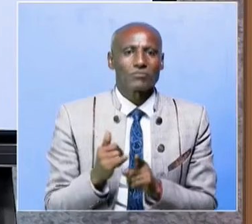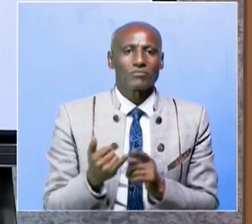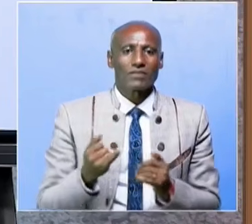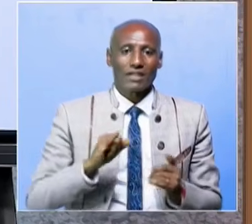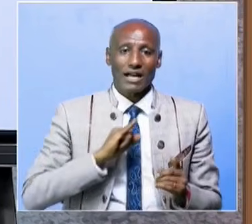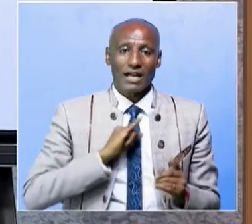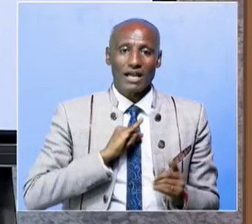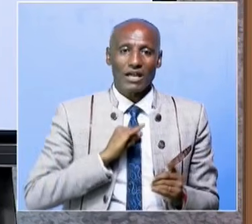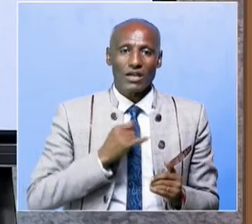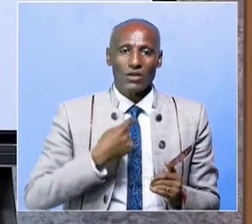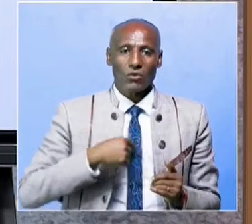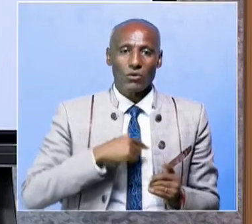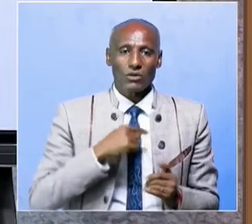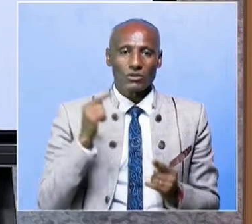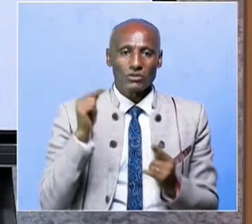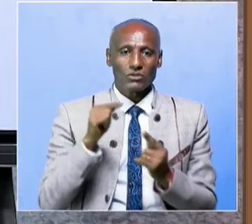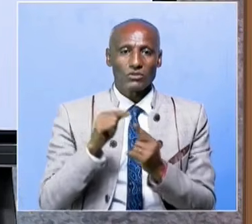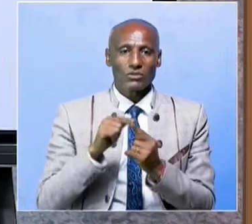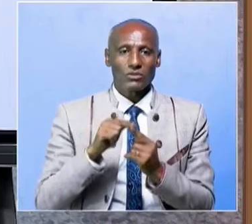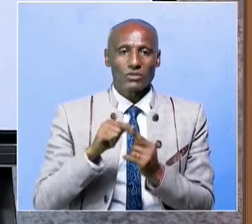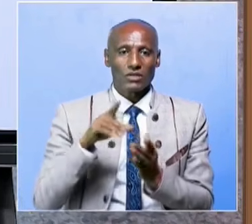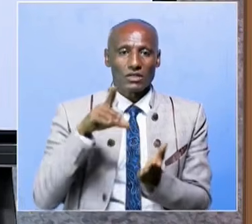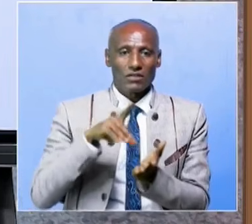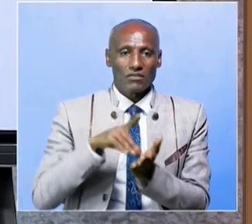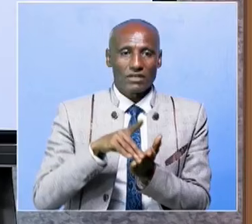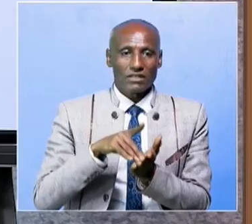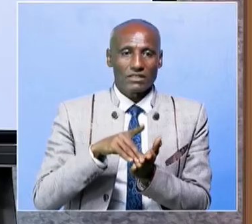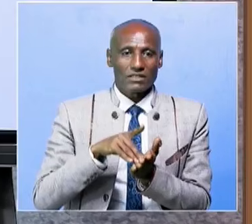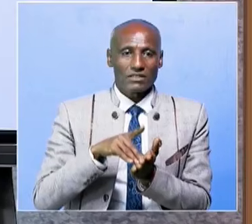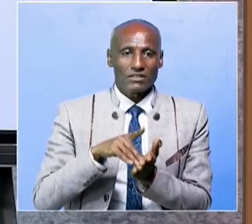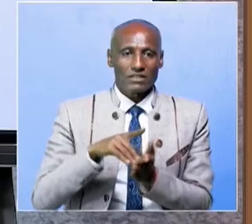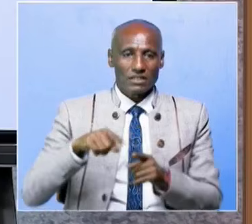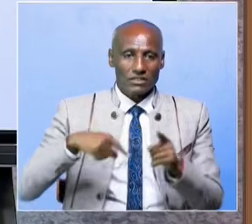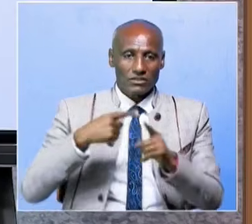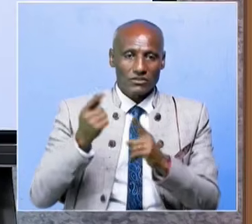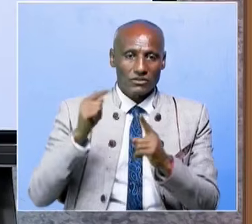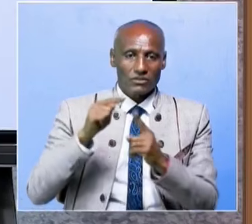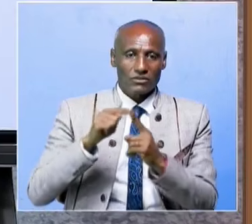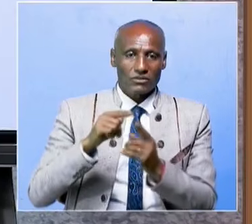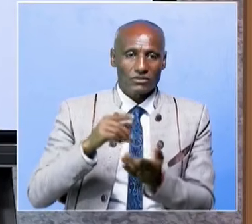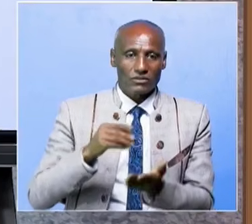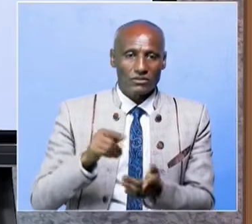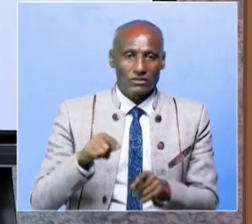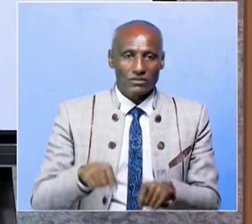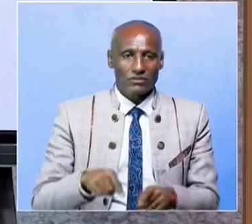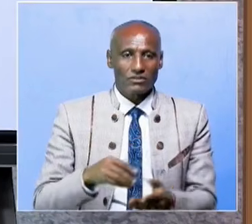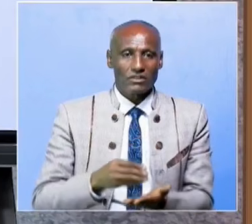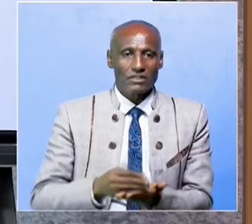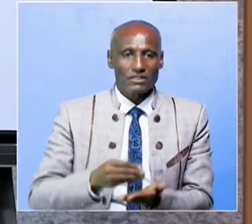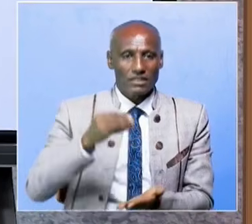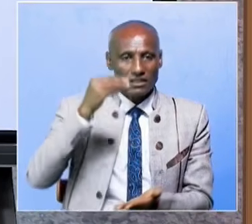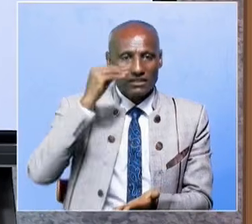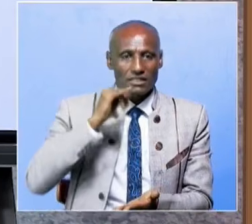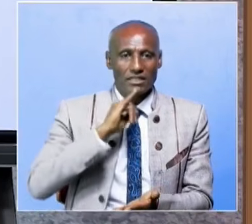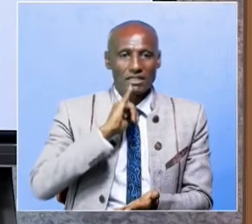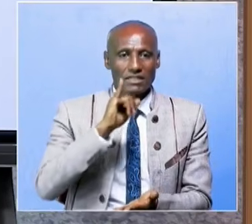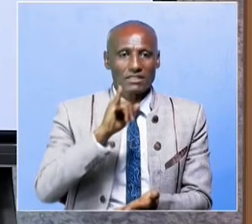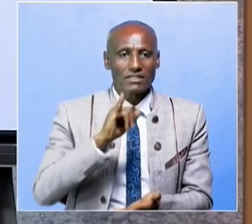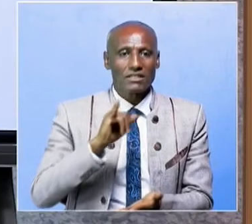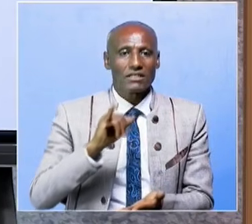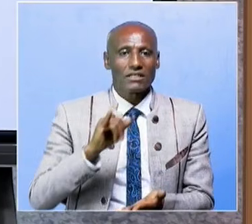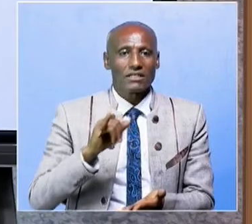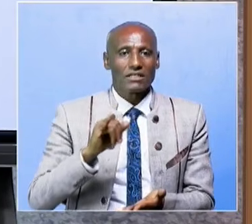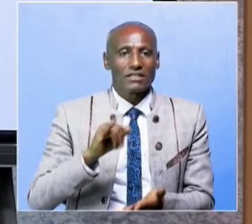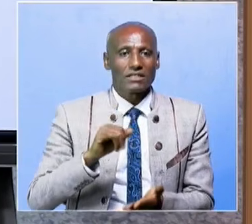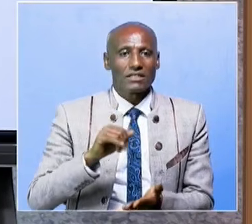you to go back and revise that when you have time, and let's go to today's lesson. Today's lesson, as I said earlier, is